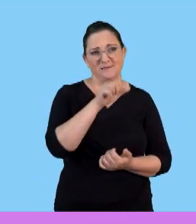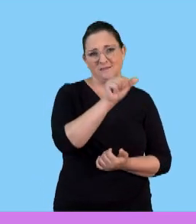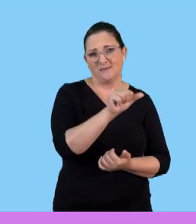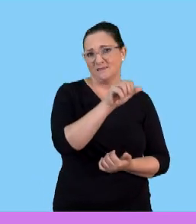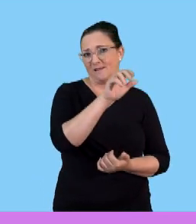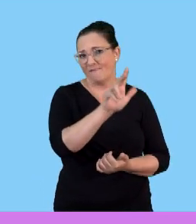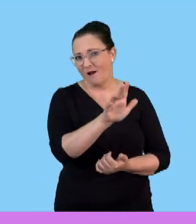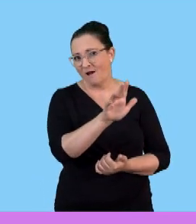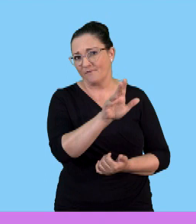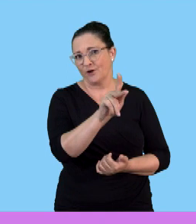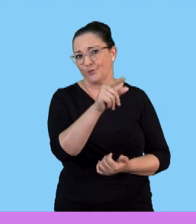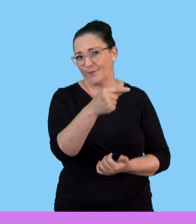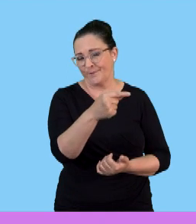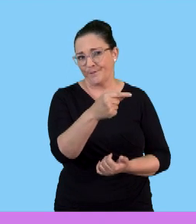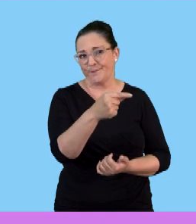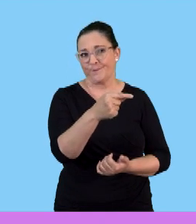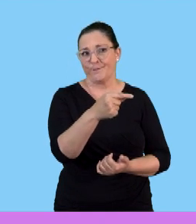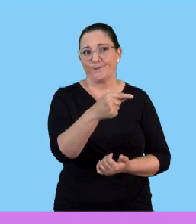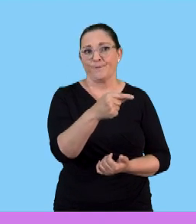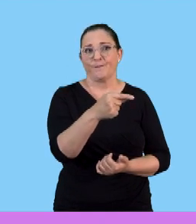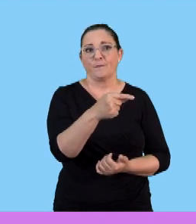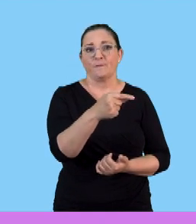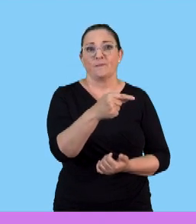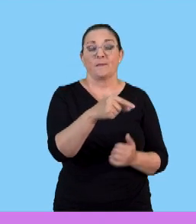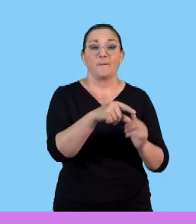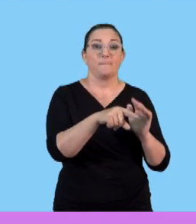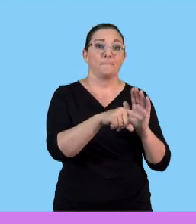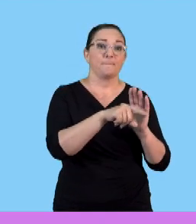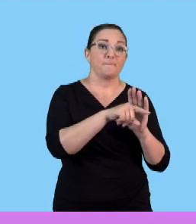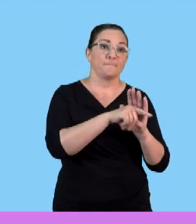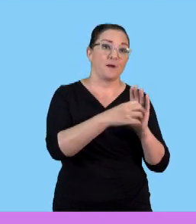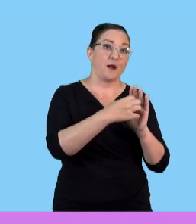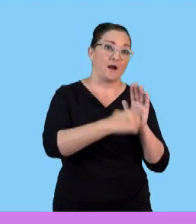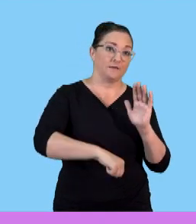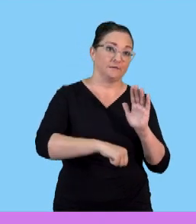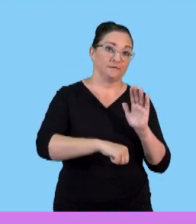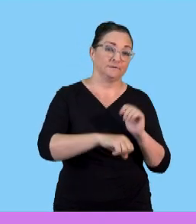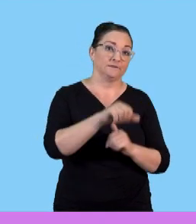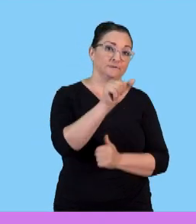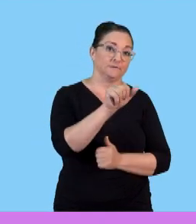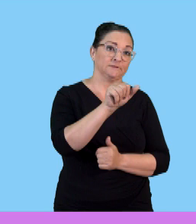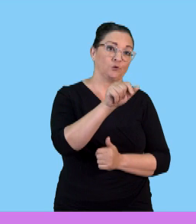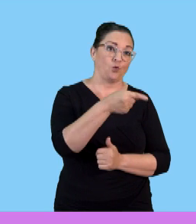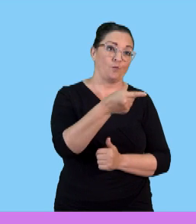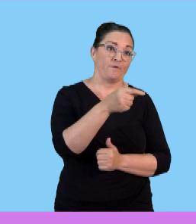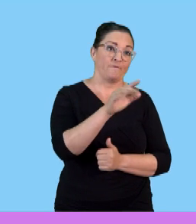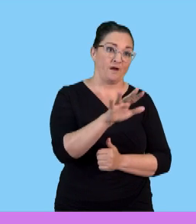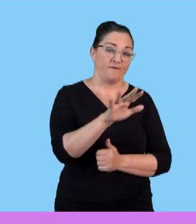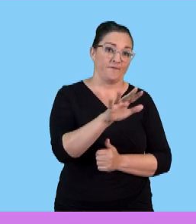currently 65 kilograms. What will happen if he loses, and we say